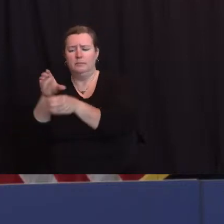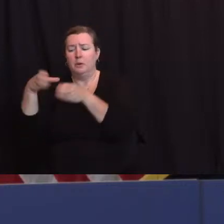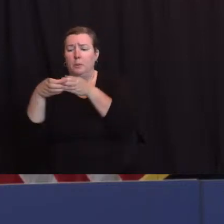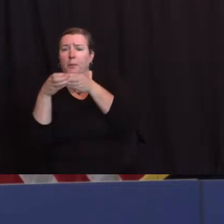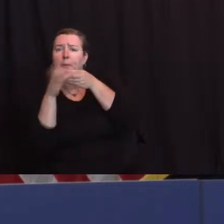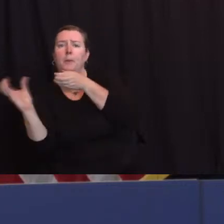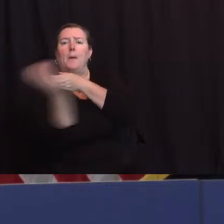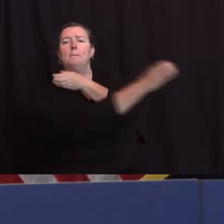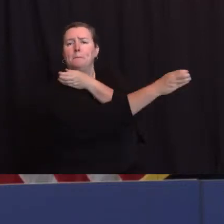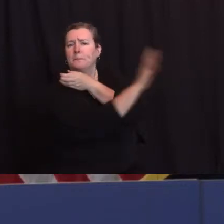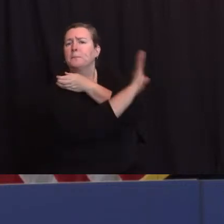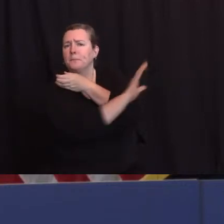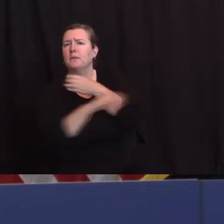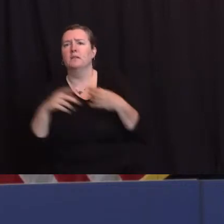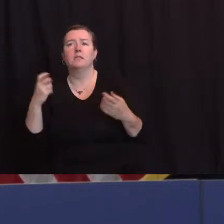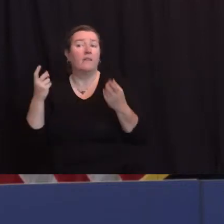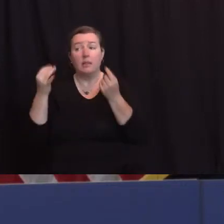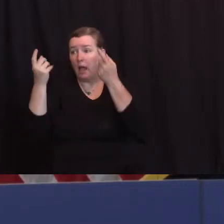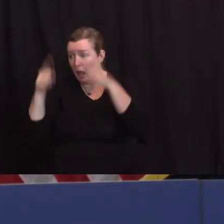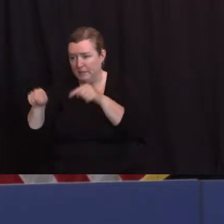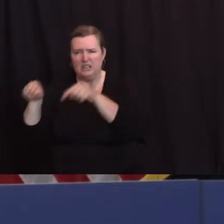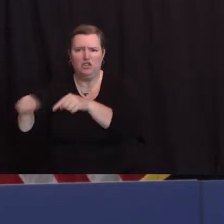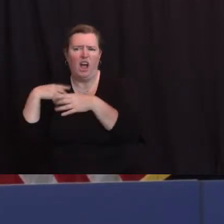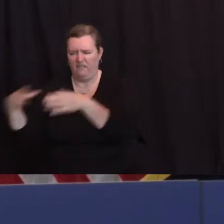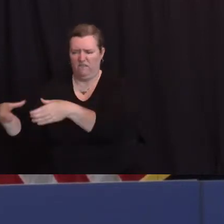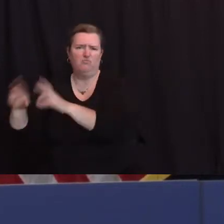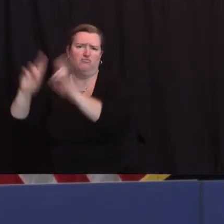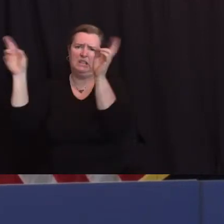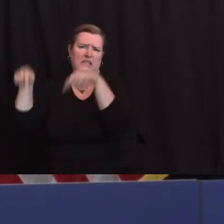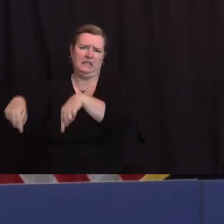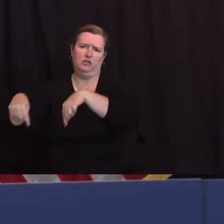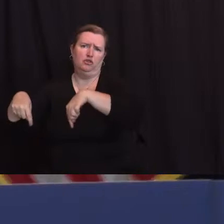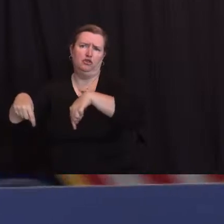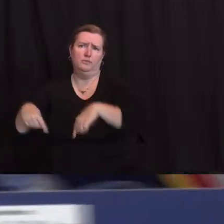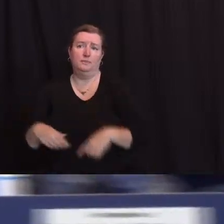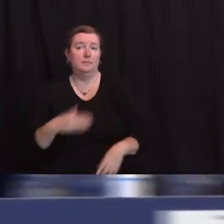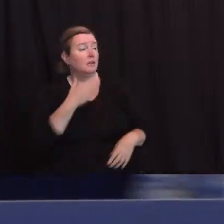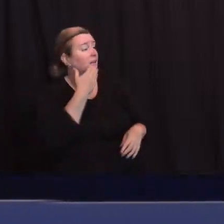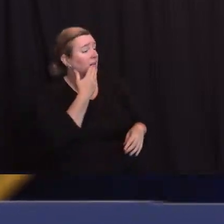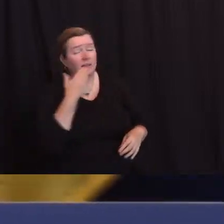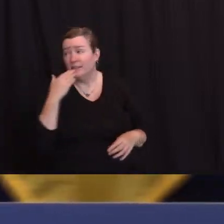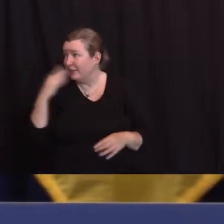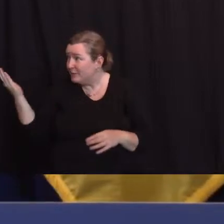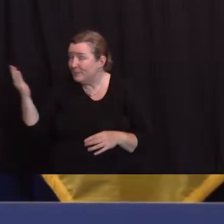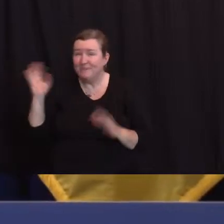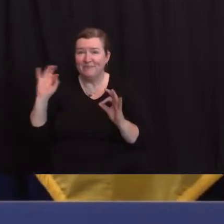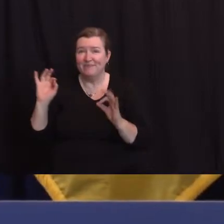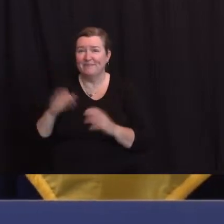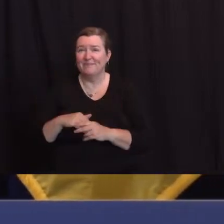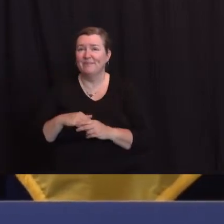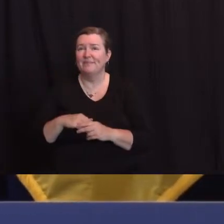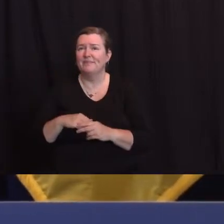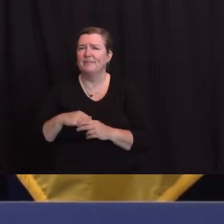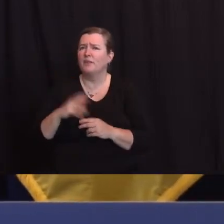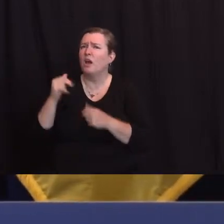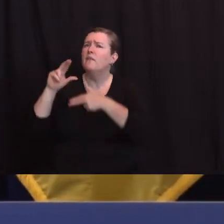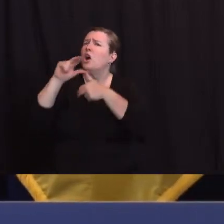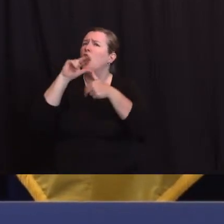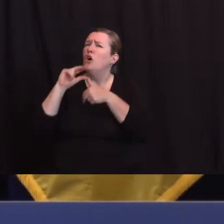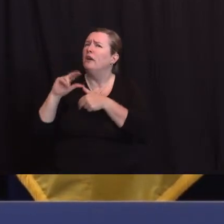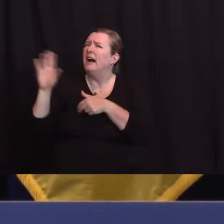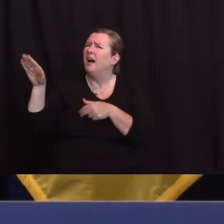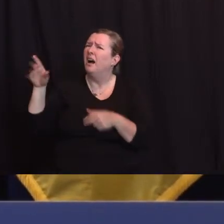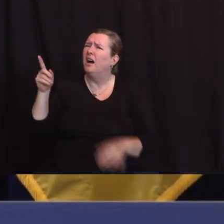at the ready here in New Jersey. That's all I got, Gov. Pat, thank you. On the hurricane, fair to